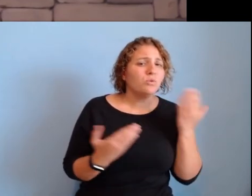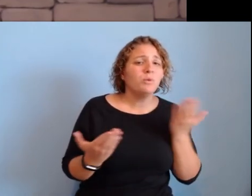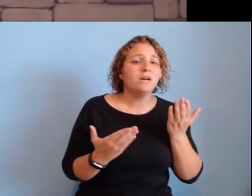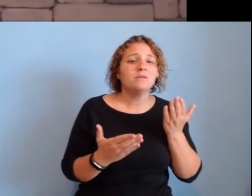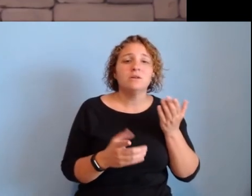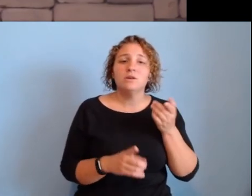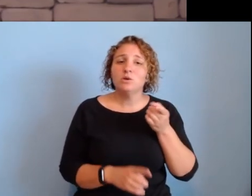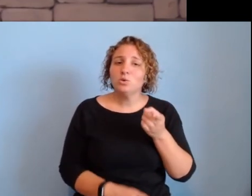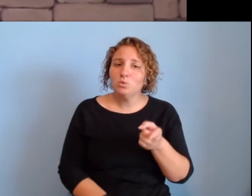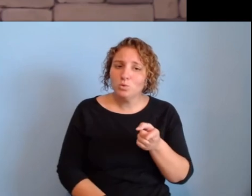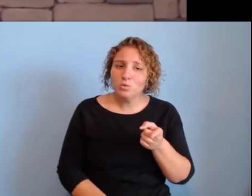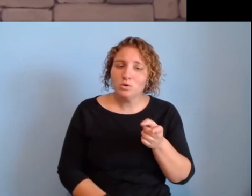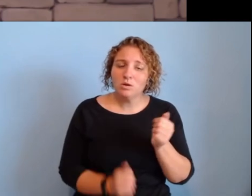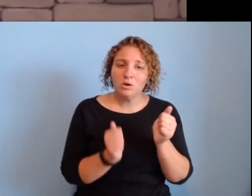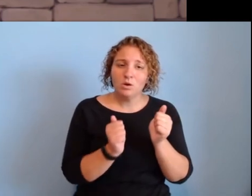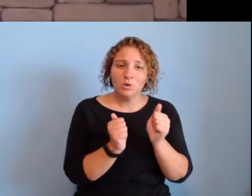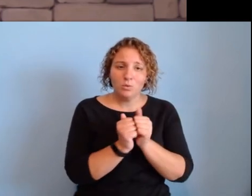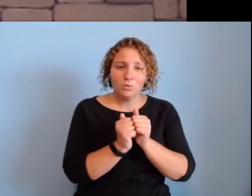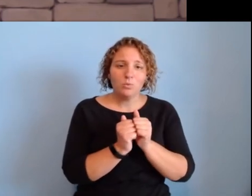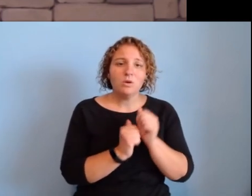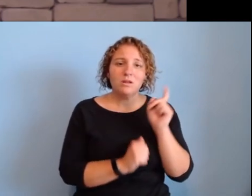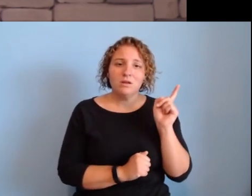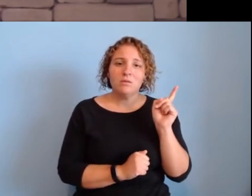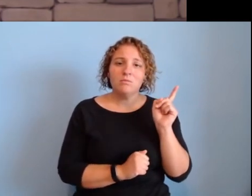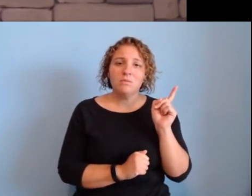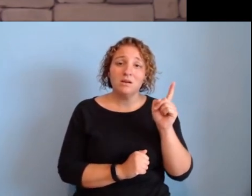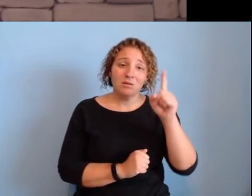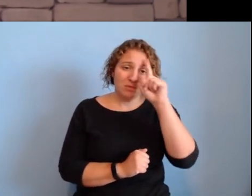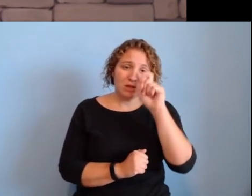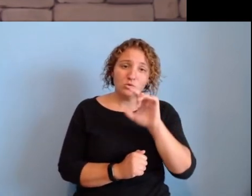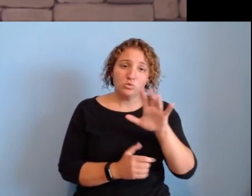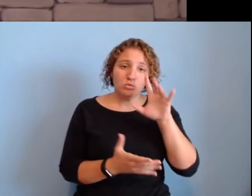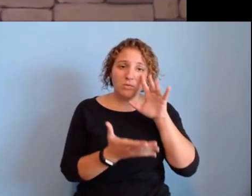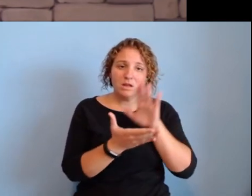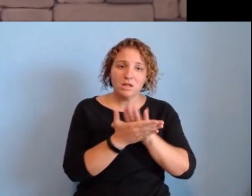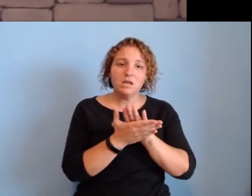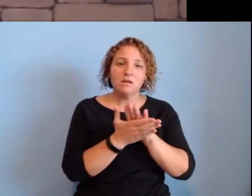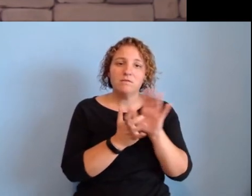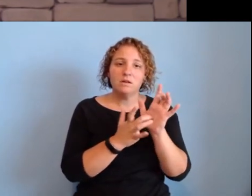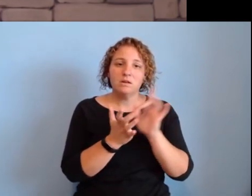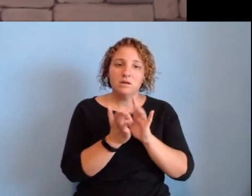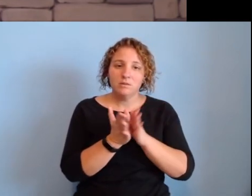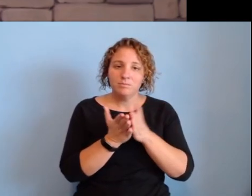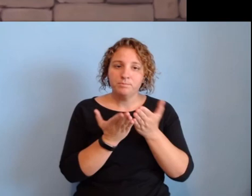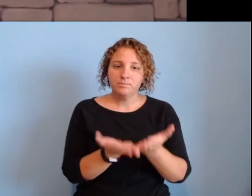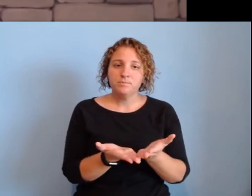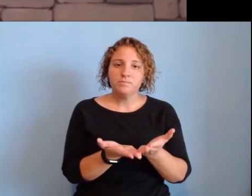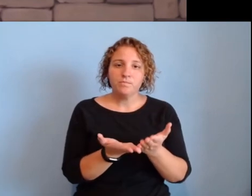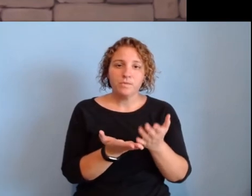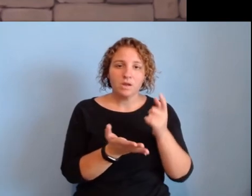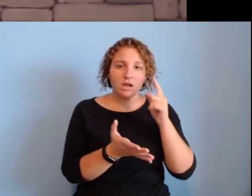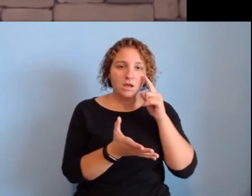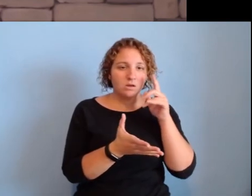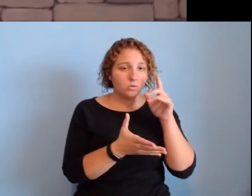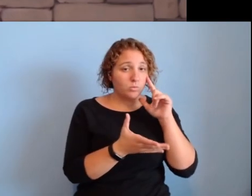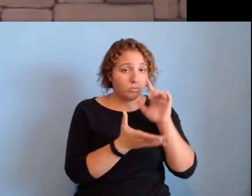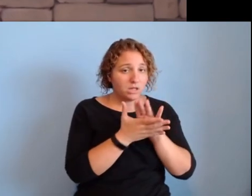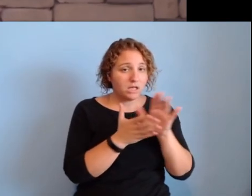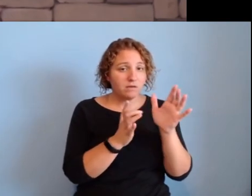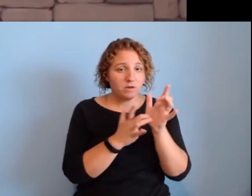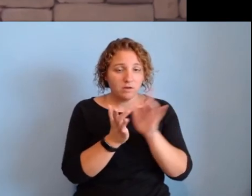with him because you actually believed his word and having believed his word and trusted him for salvation,